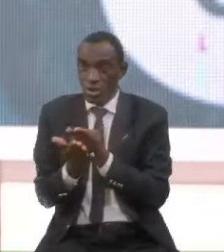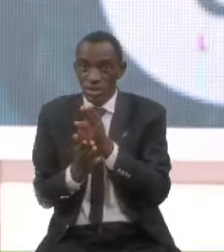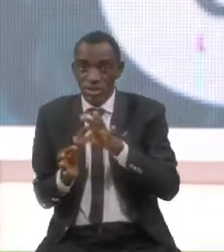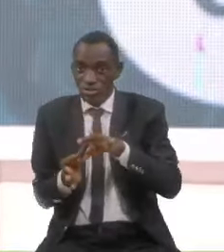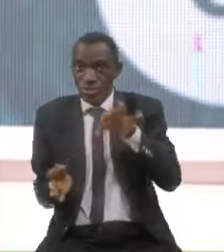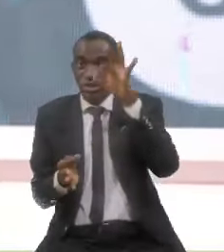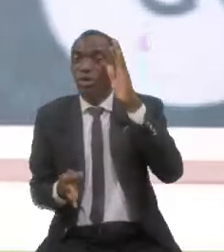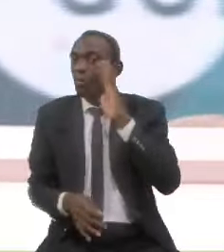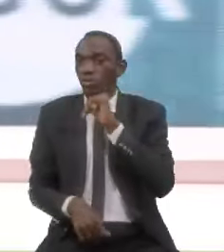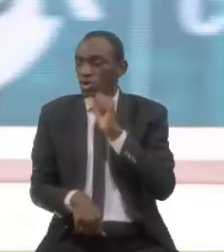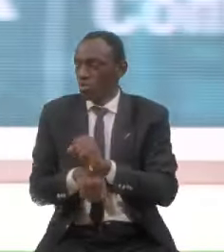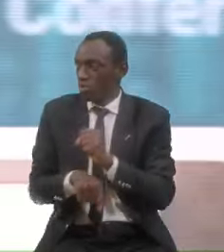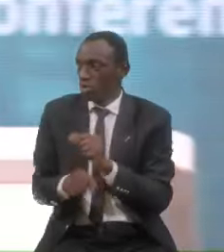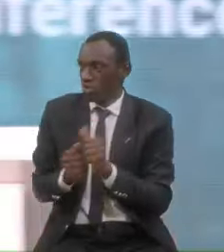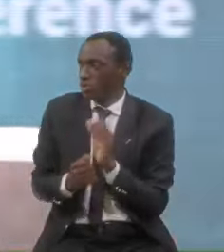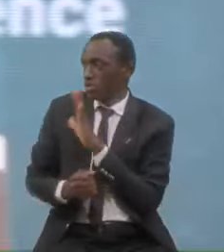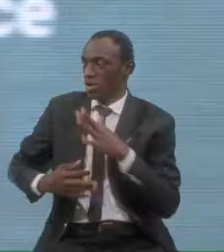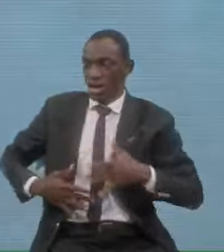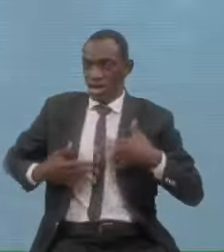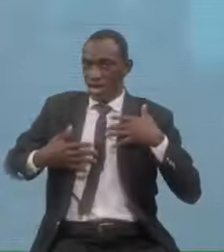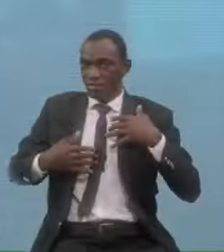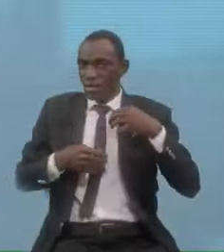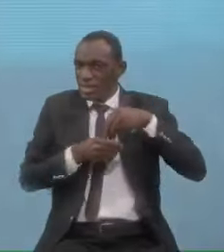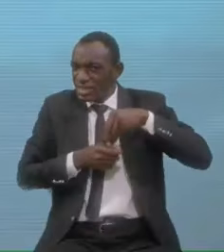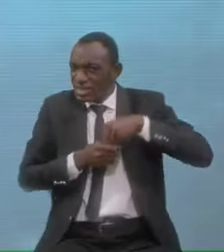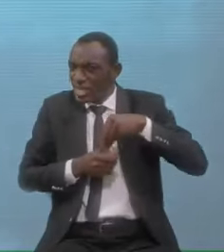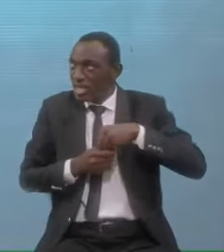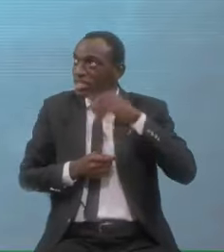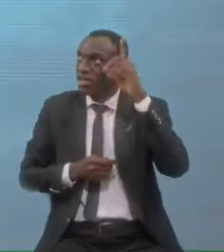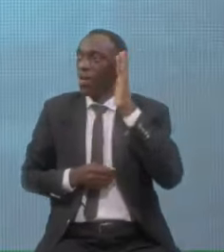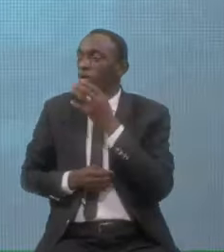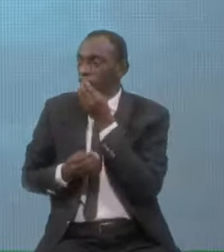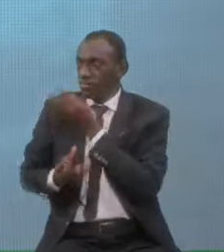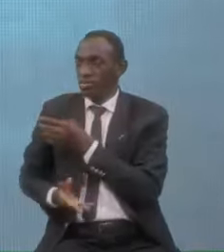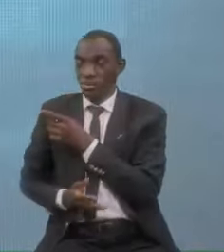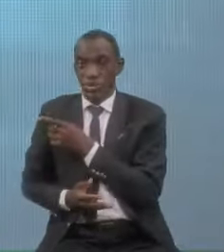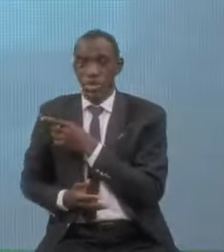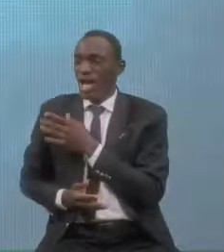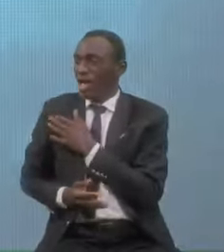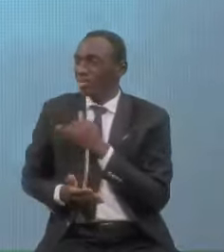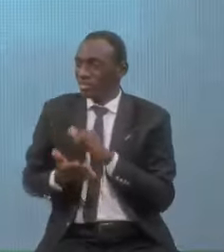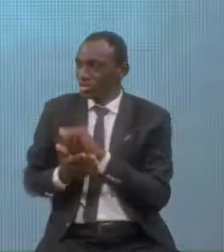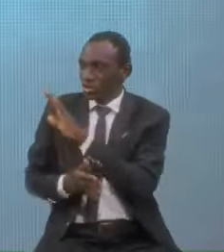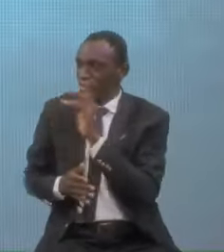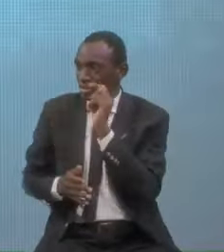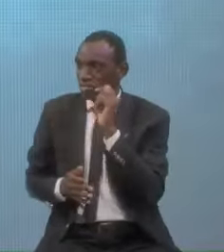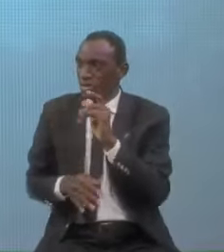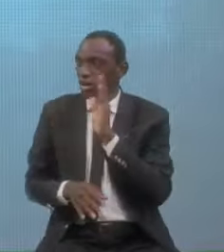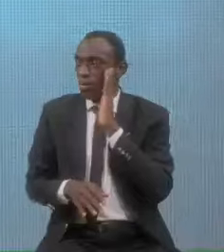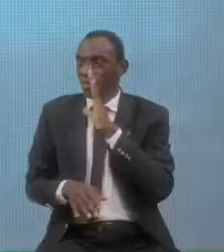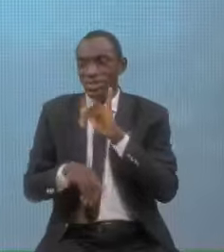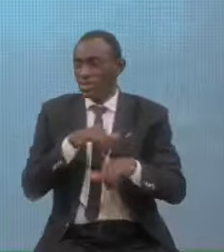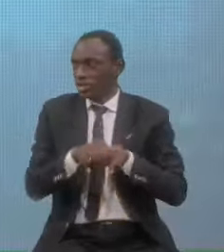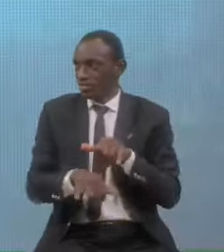lie, will not work with your deceptive testimony. And you have, if you're obeying